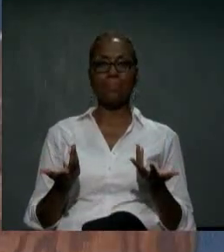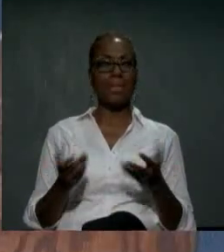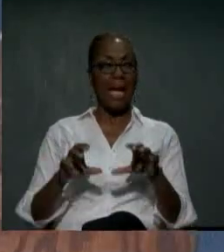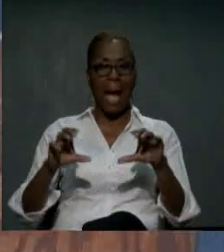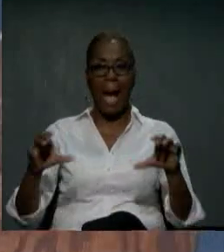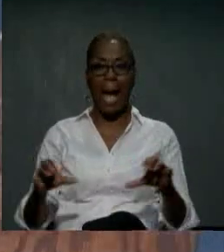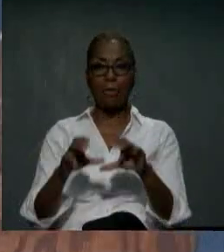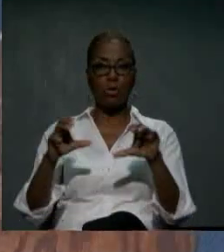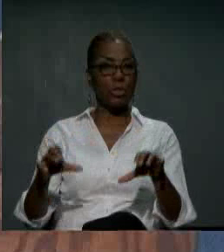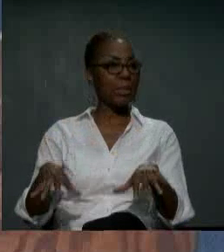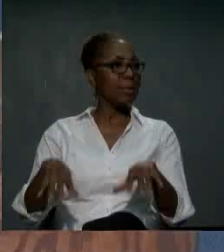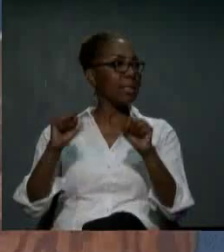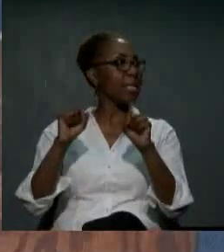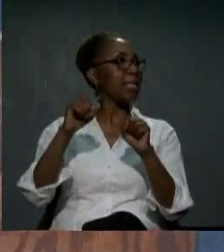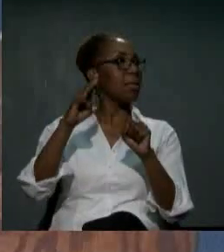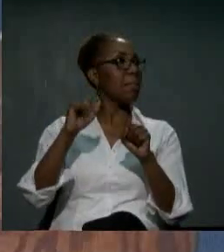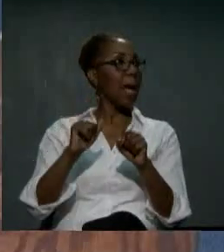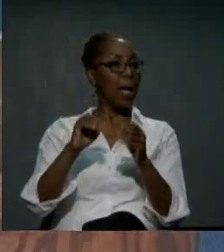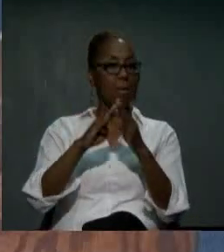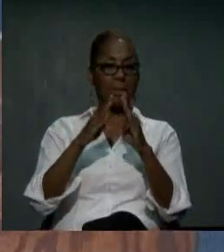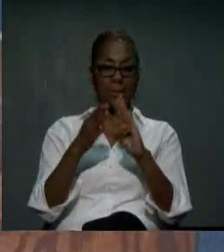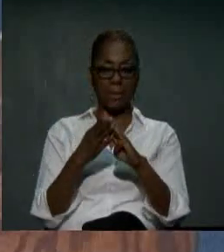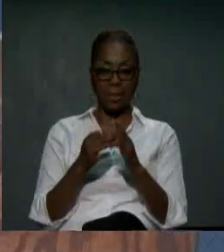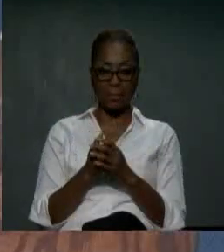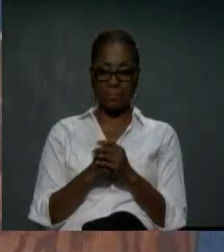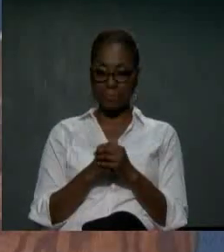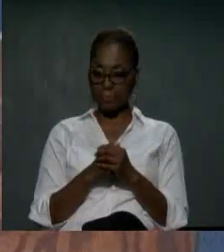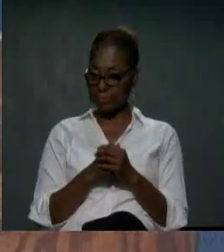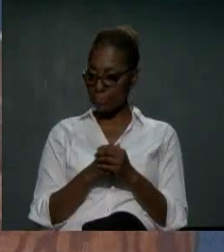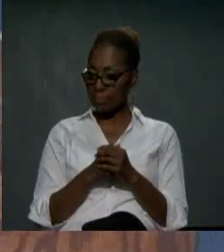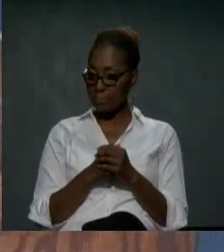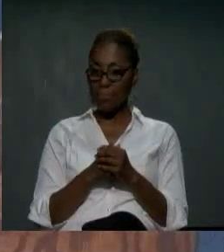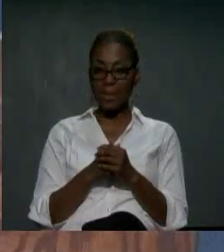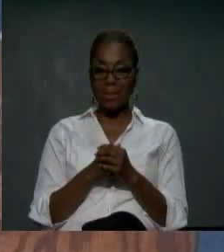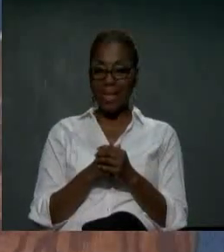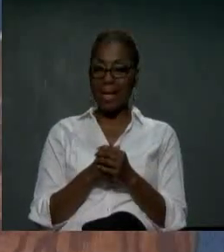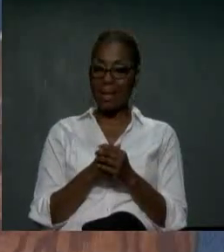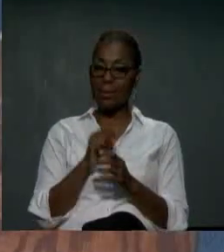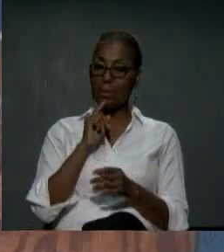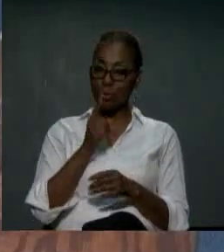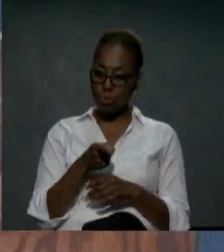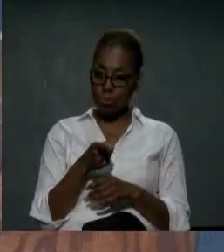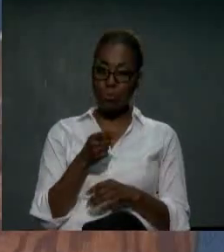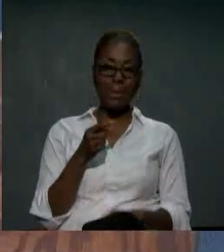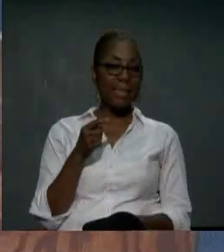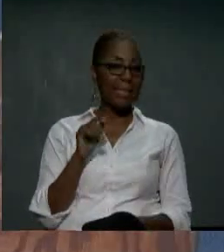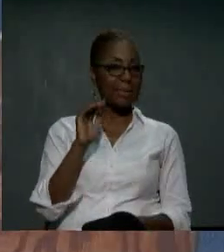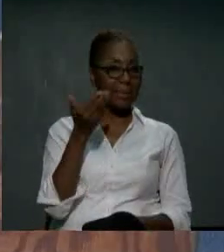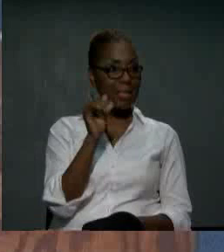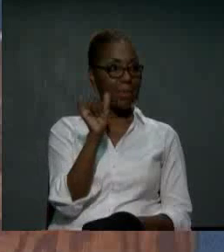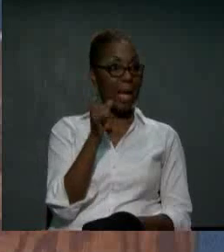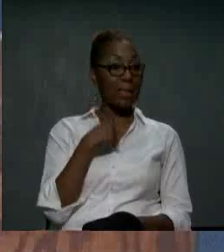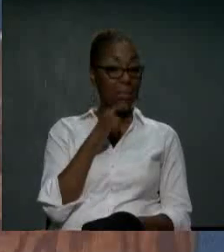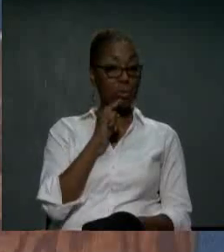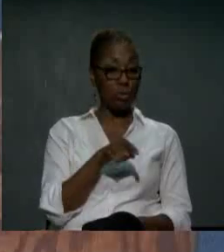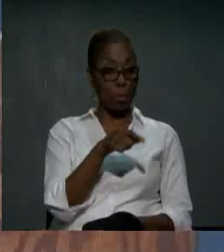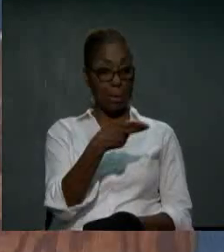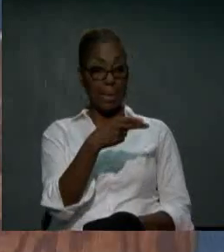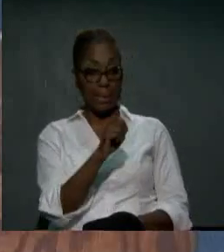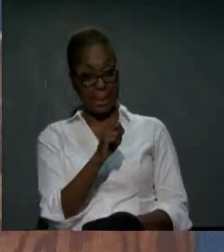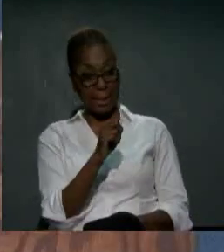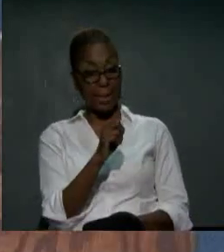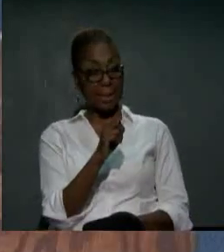action taken by the city. And although it sounds like, I'm sure